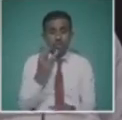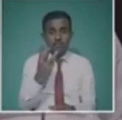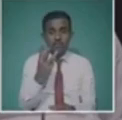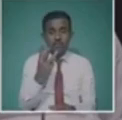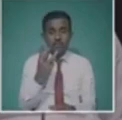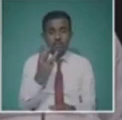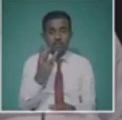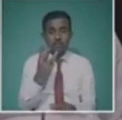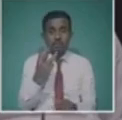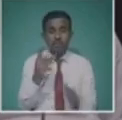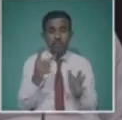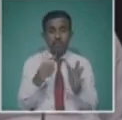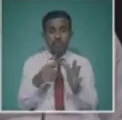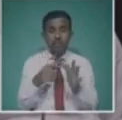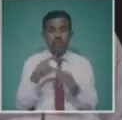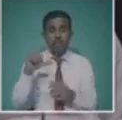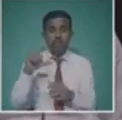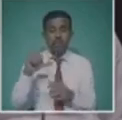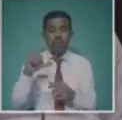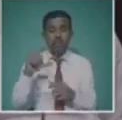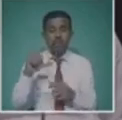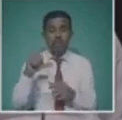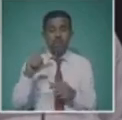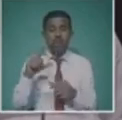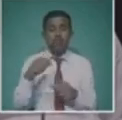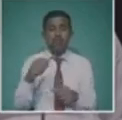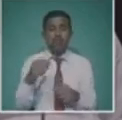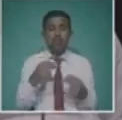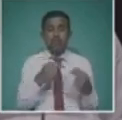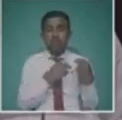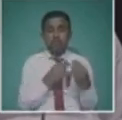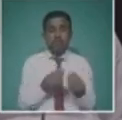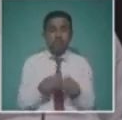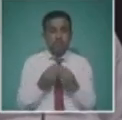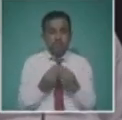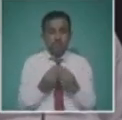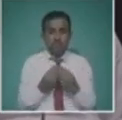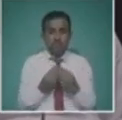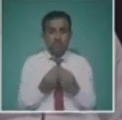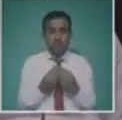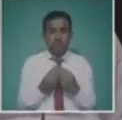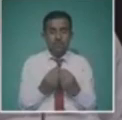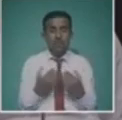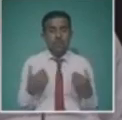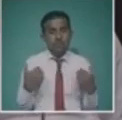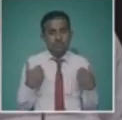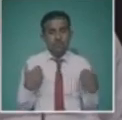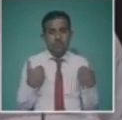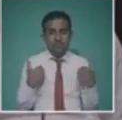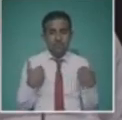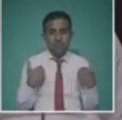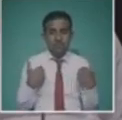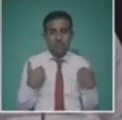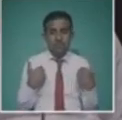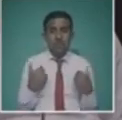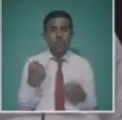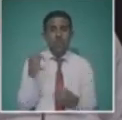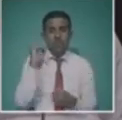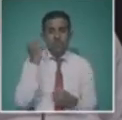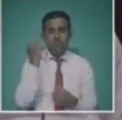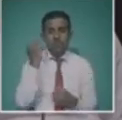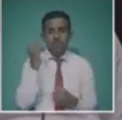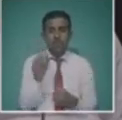worked on it. Actually, he came to that position almost when he was 56 years old. Then he worked on this for